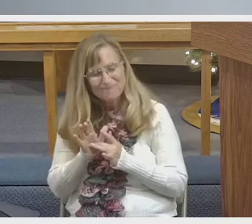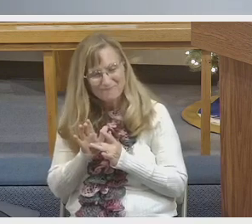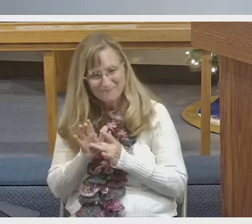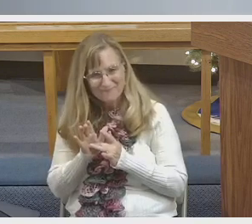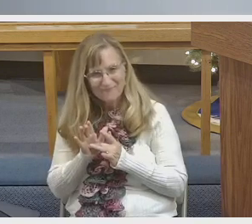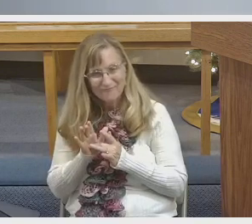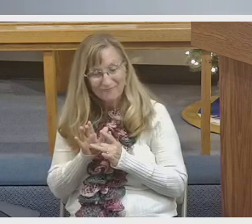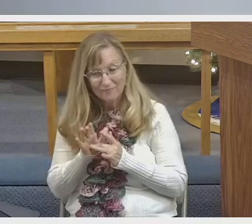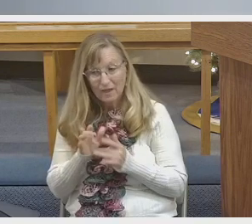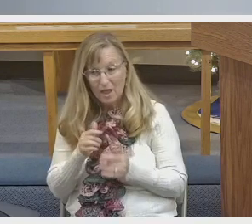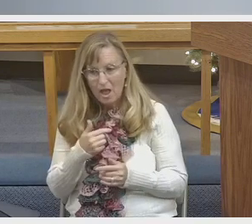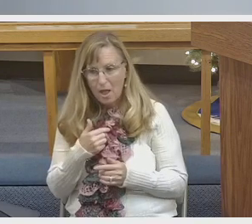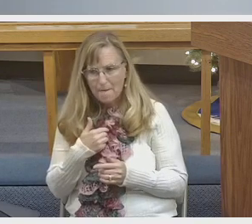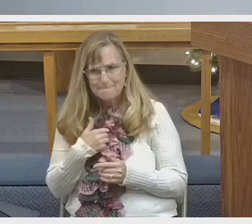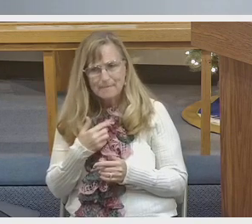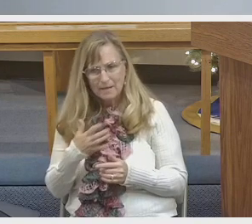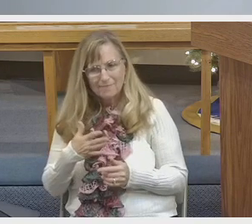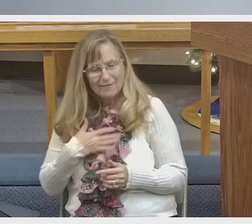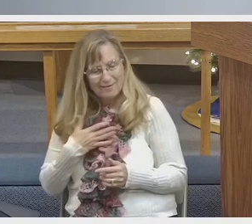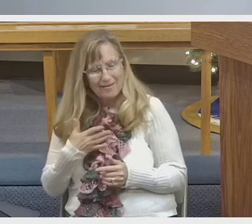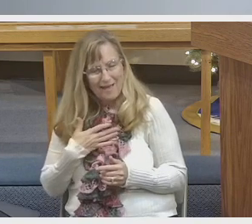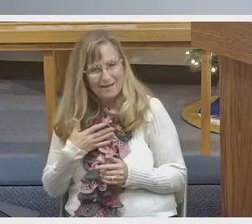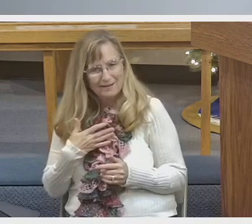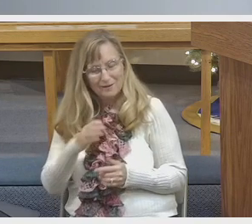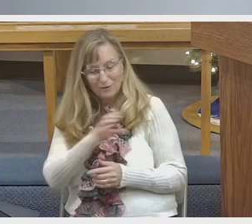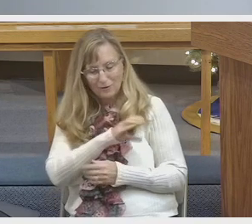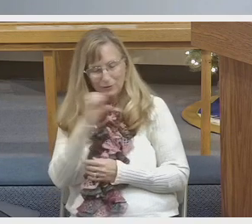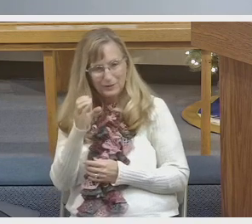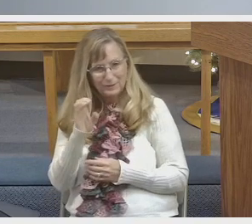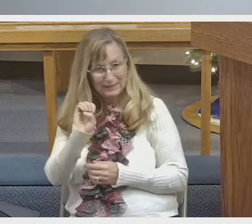I'm glad on Christmas Eve we did not sing